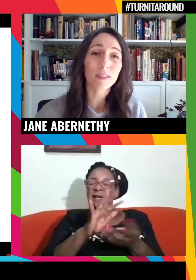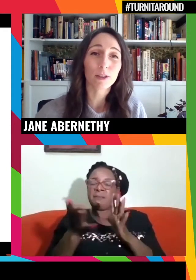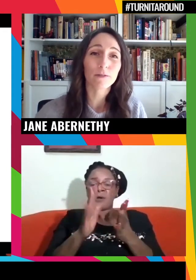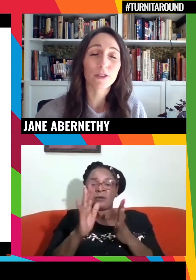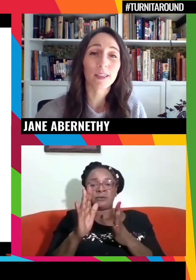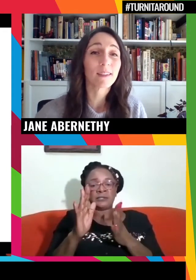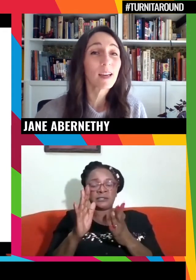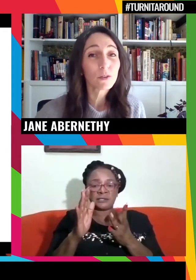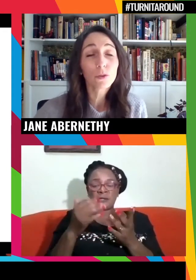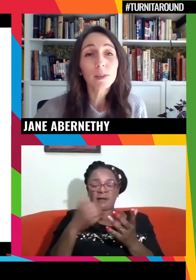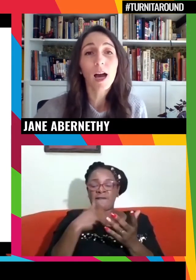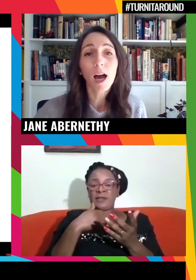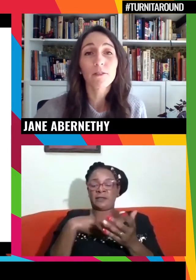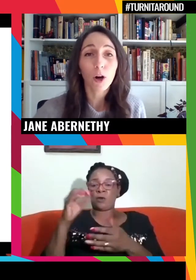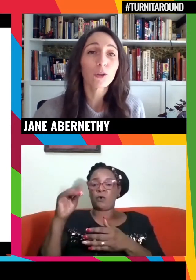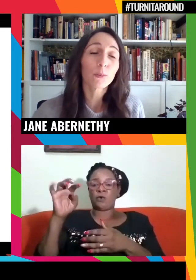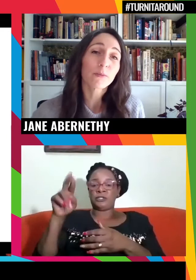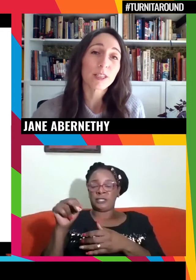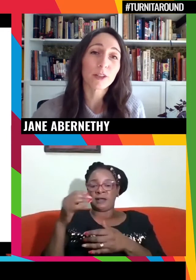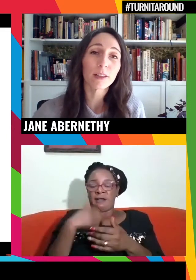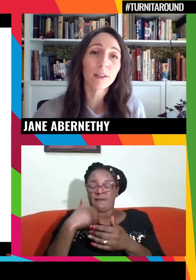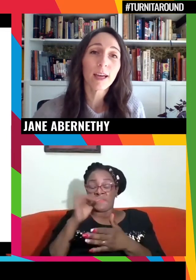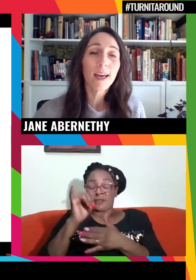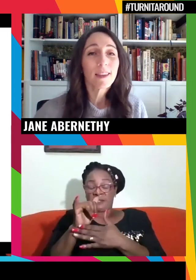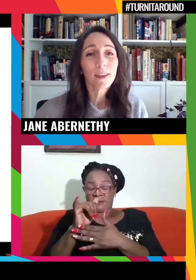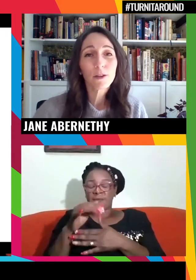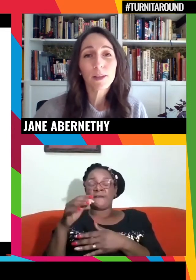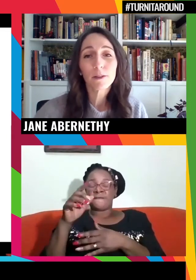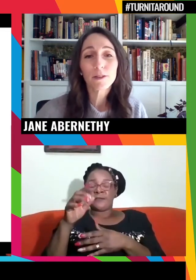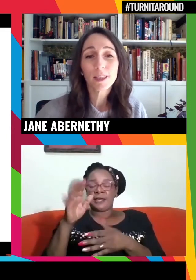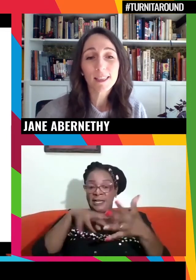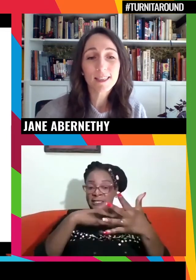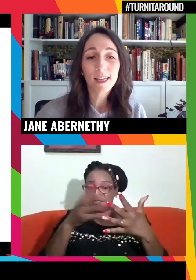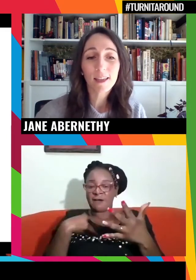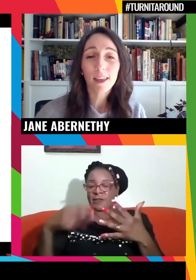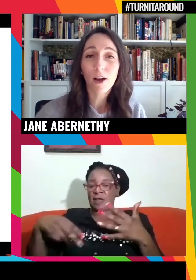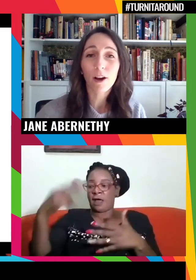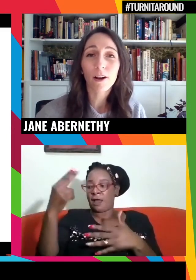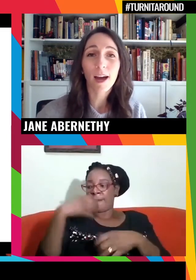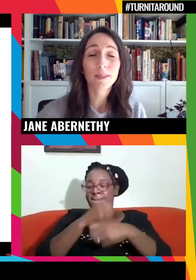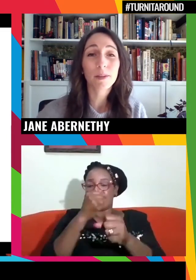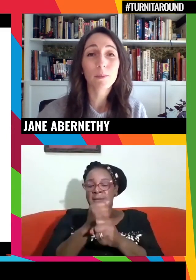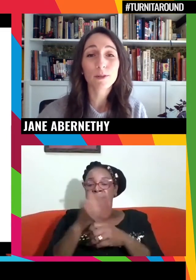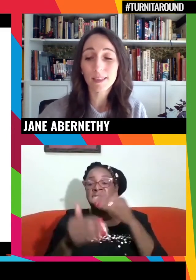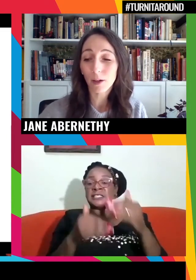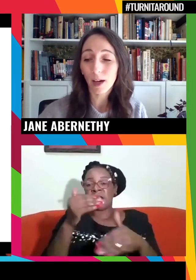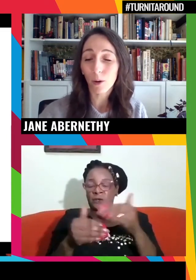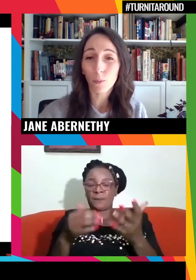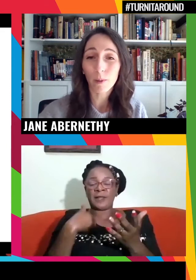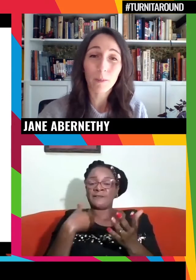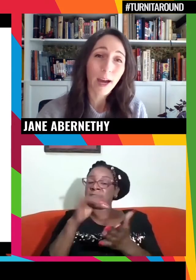is actually discarded fishing nets. So it's a really high volume of material. The other thing with fishing nets is that they are some of the